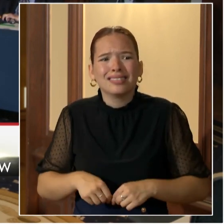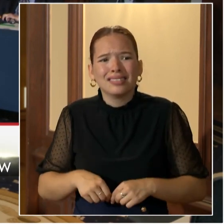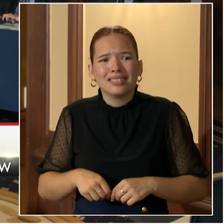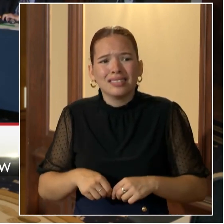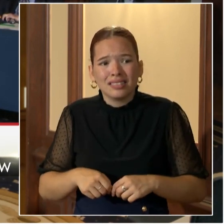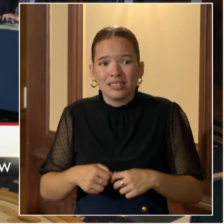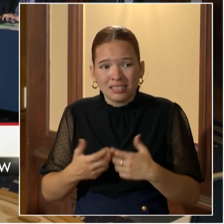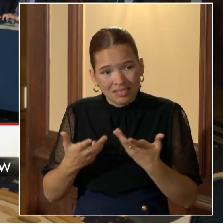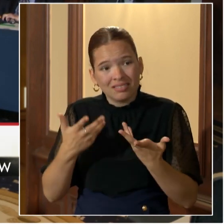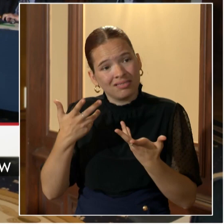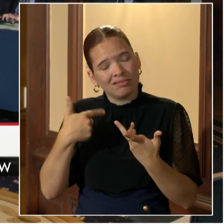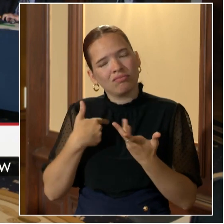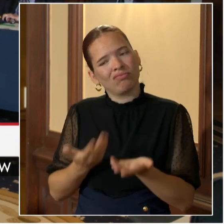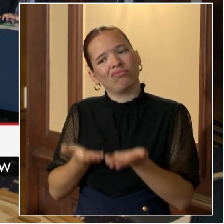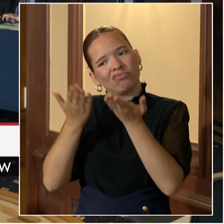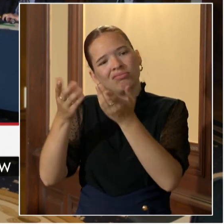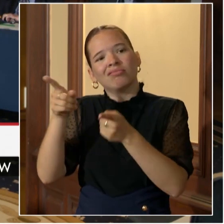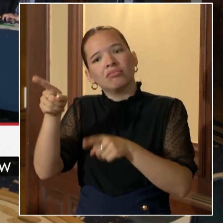issues.